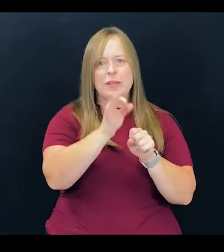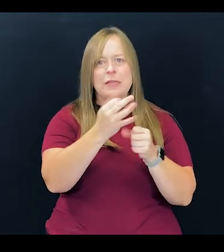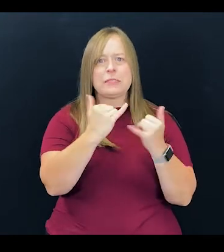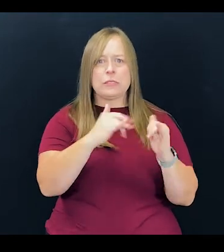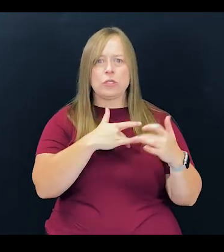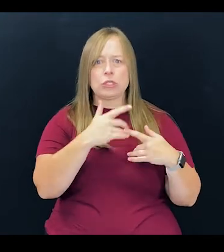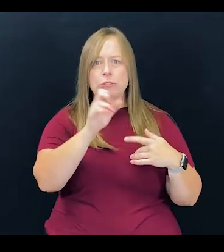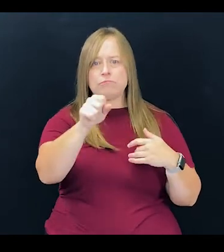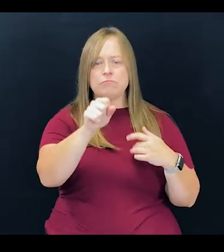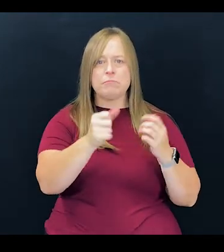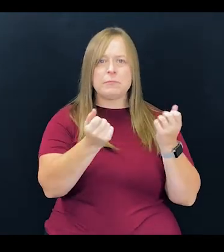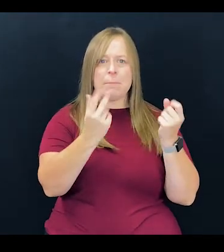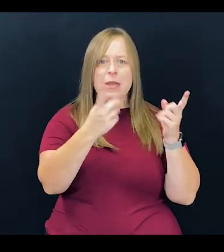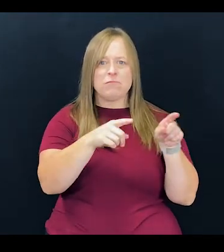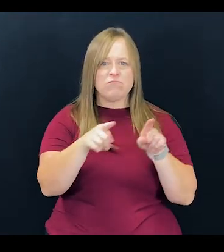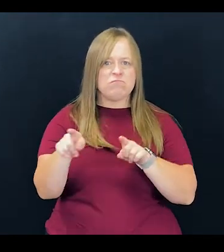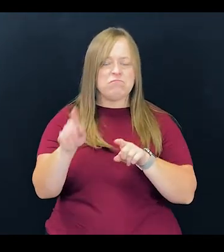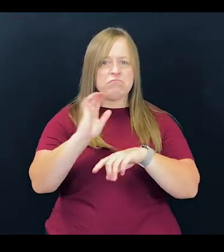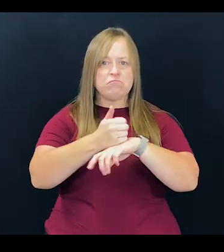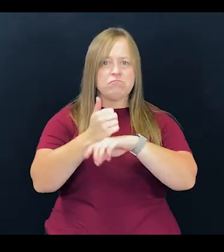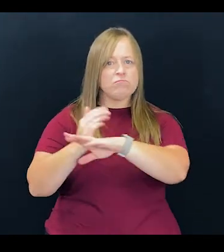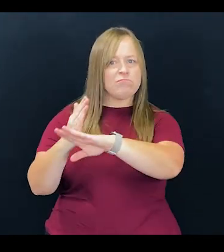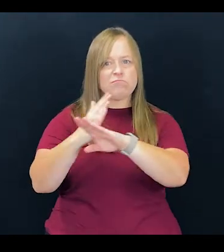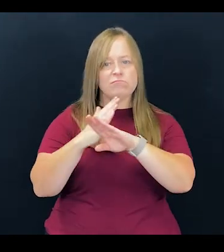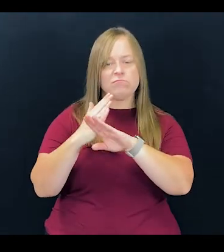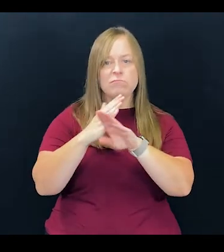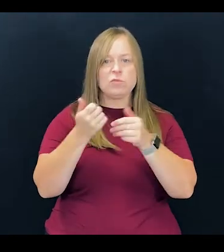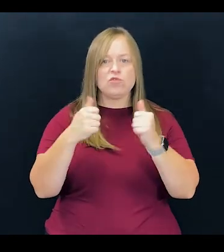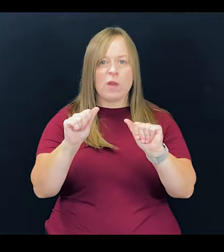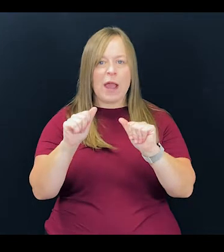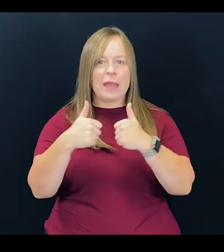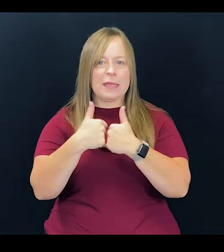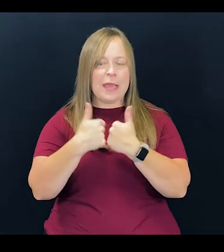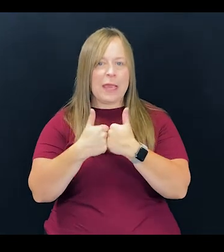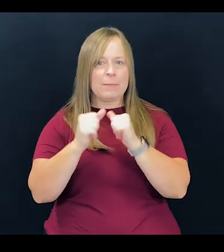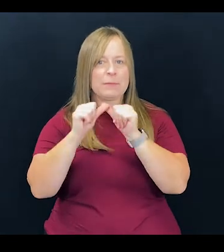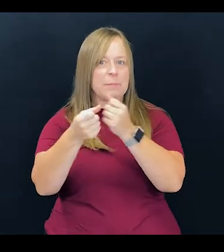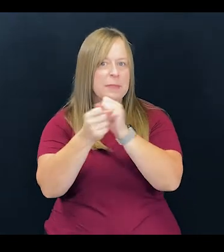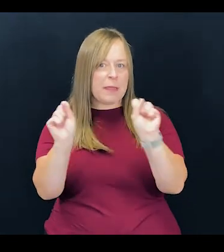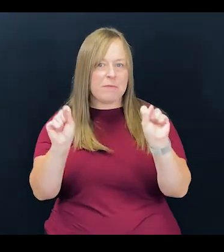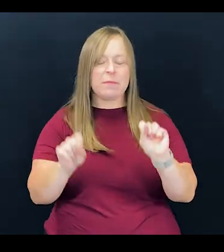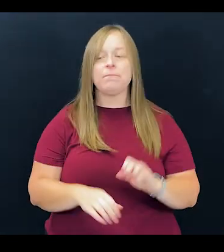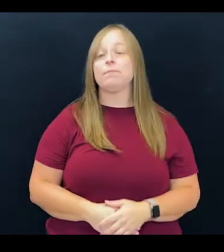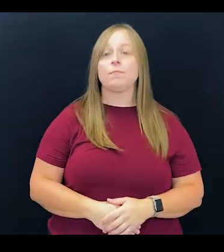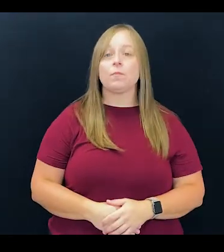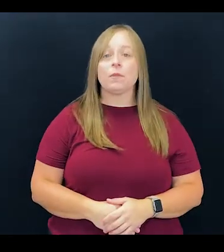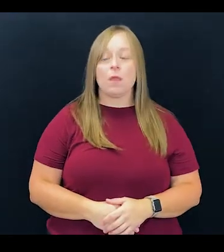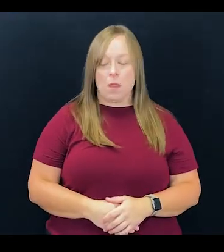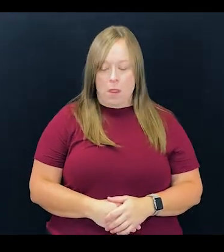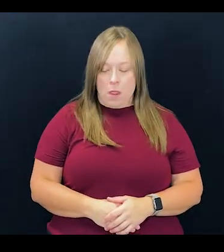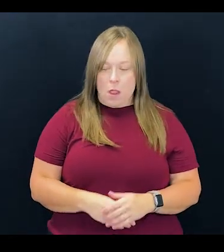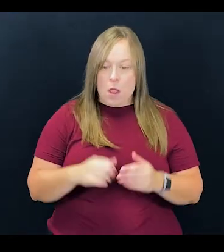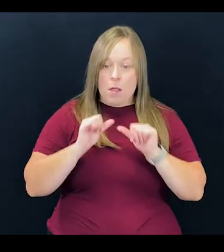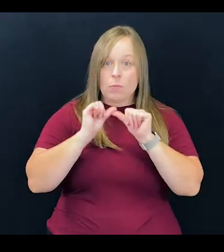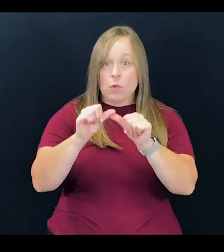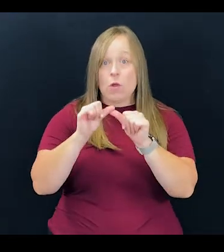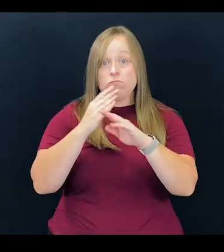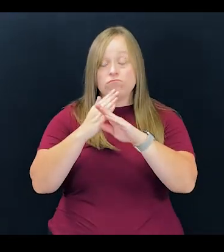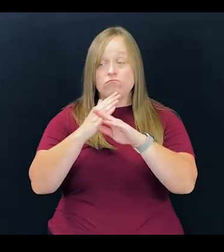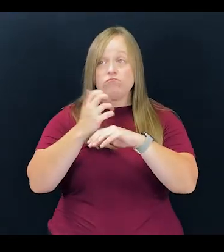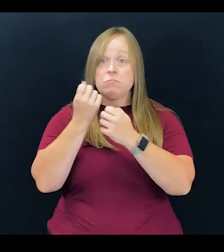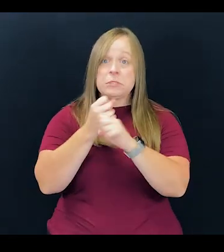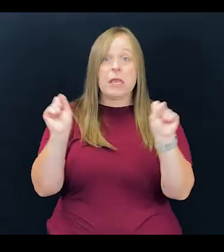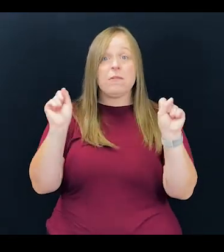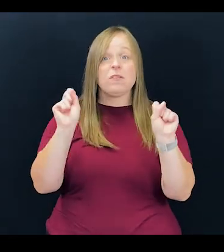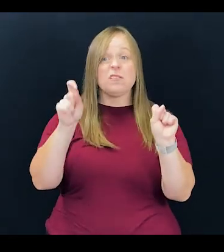However, COVID-19 is still a concern, and many conditions have been set in order to attempt to have the games continue safely. And while these precautions